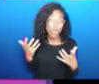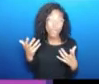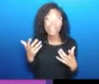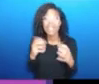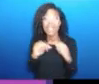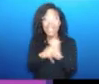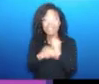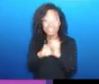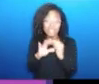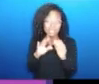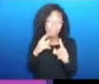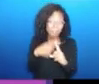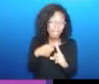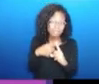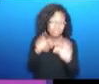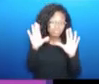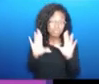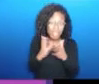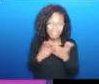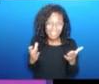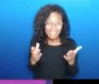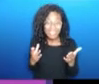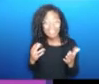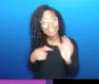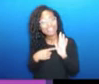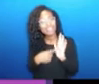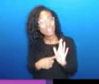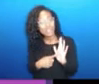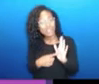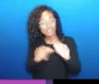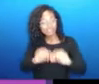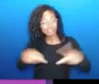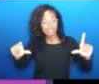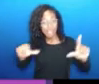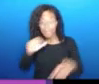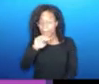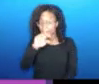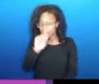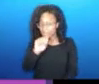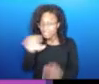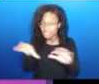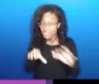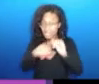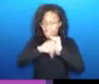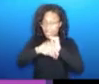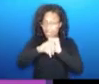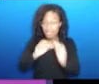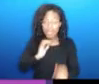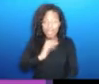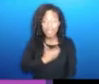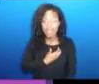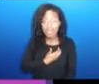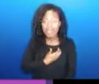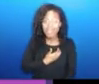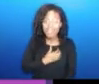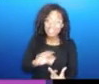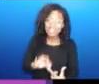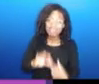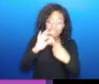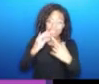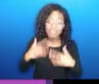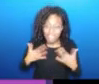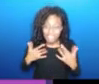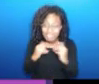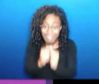thing. So as I'm showing on the screen, Microsoft did the promotion of our special event